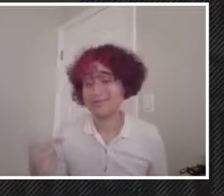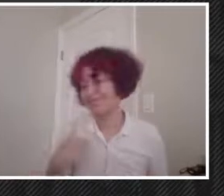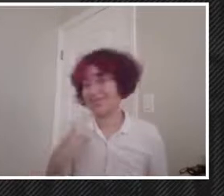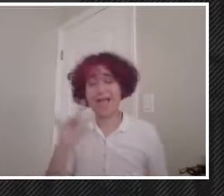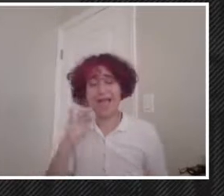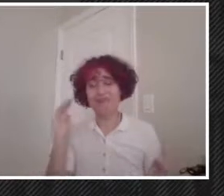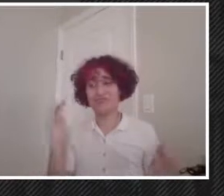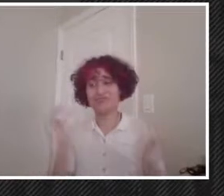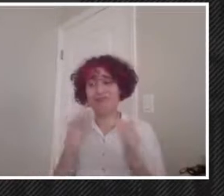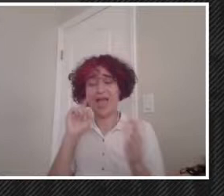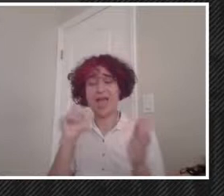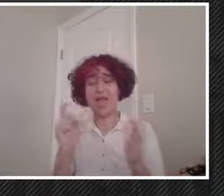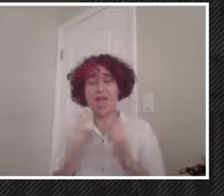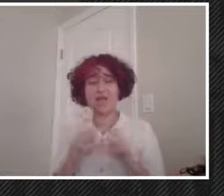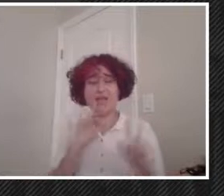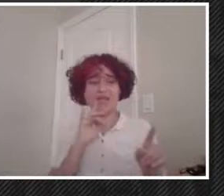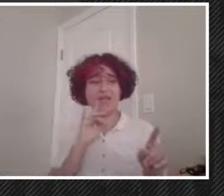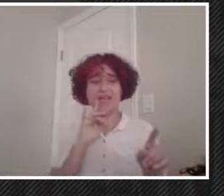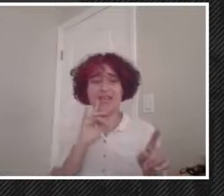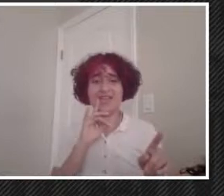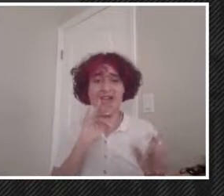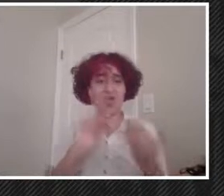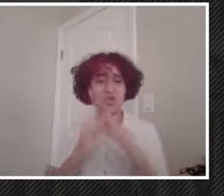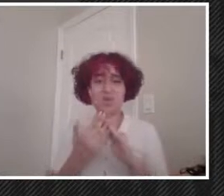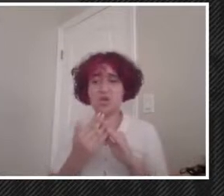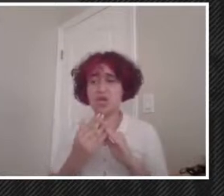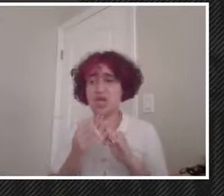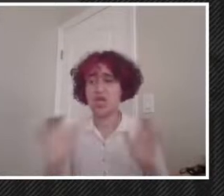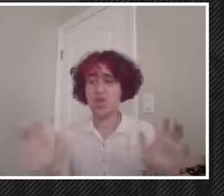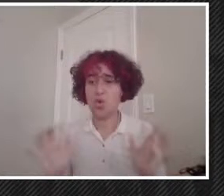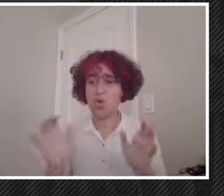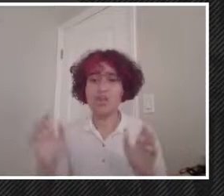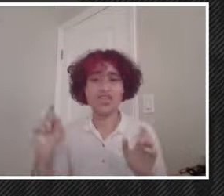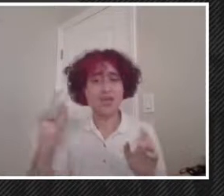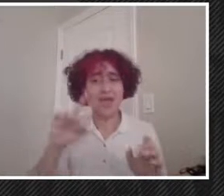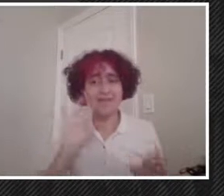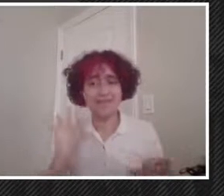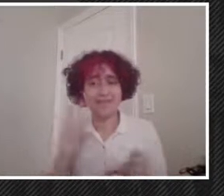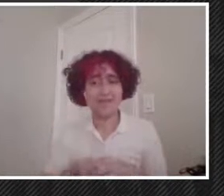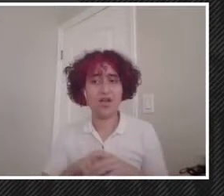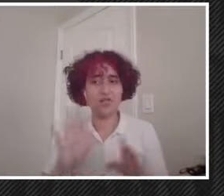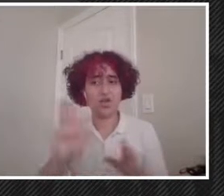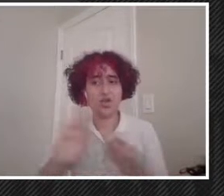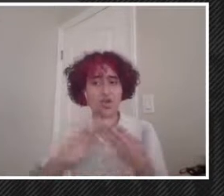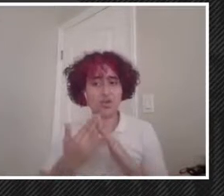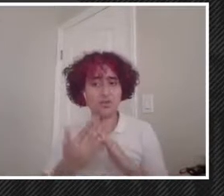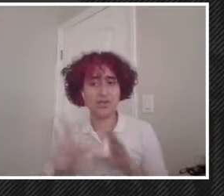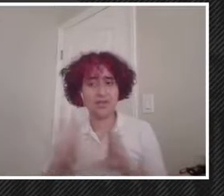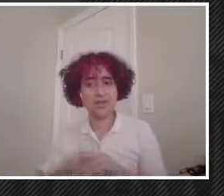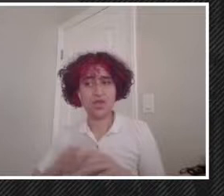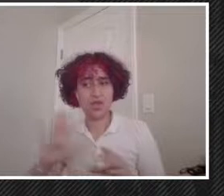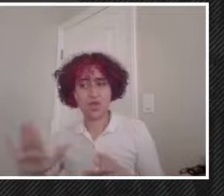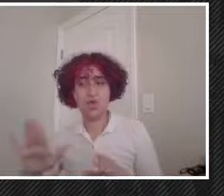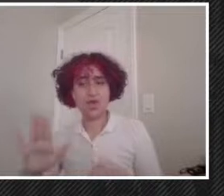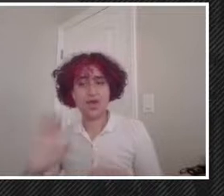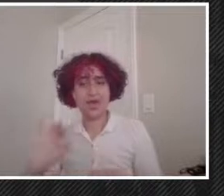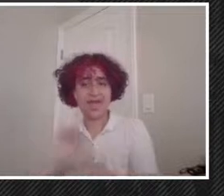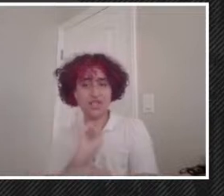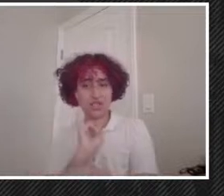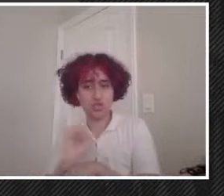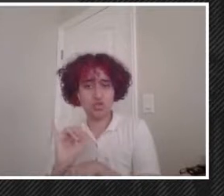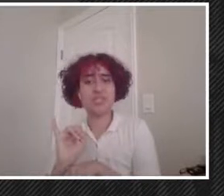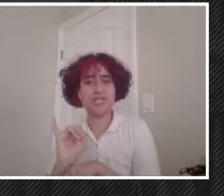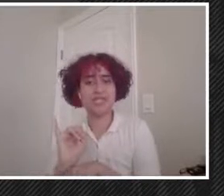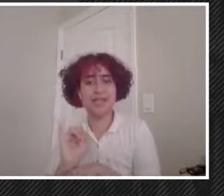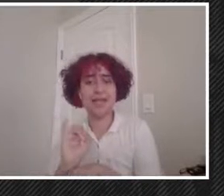organizers, you have to get into community. You have to get into institutions. Allow yourself to fall in love with